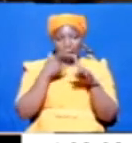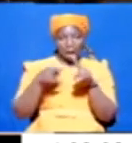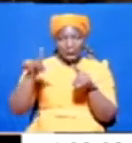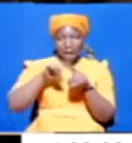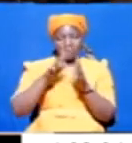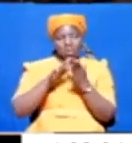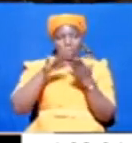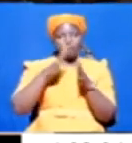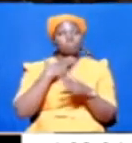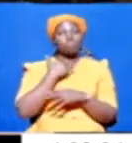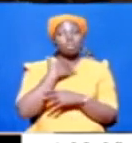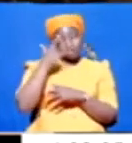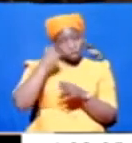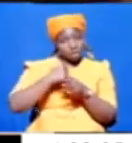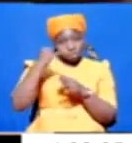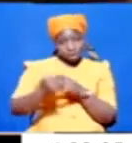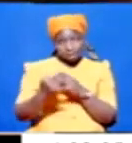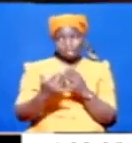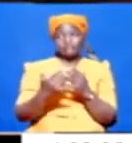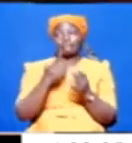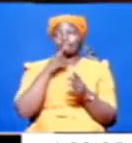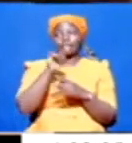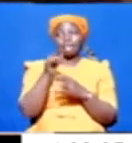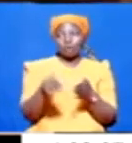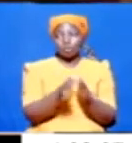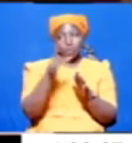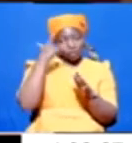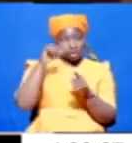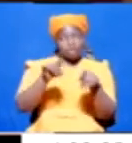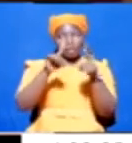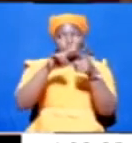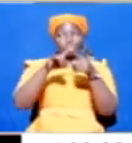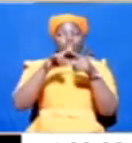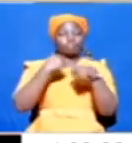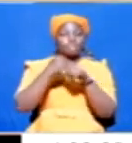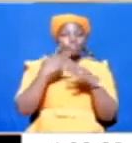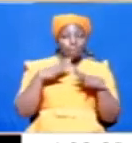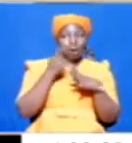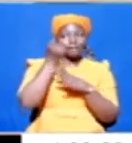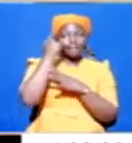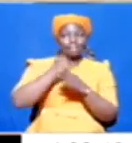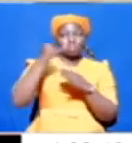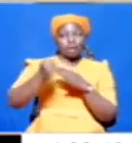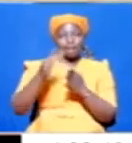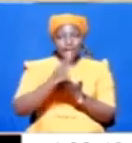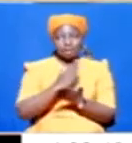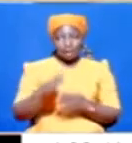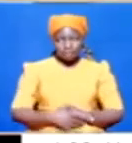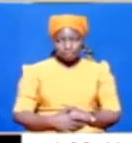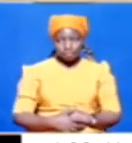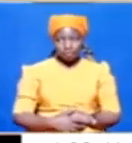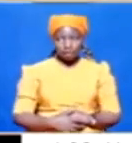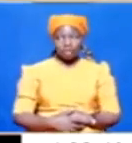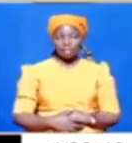They add it is an opportunity for them to deepen their insurance understanding of the sector. What we're finding as we look at the various markets